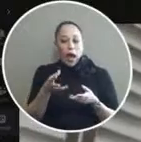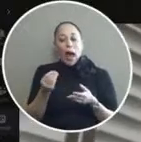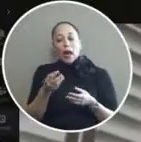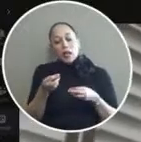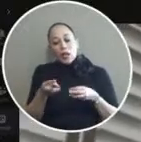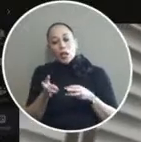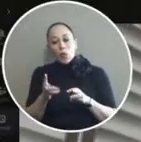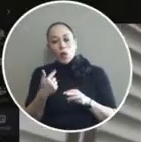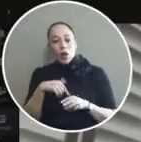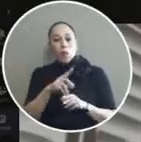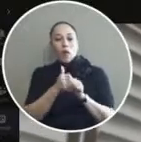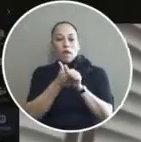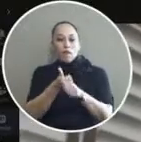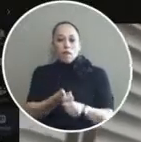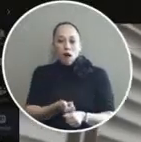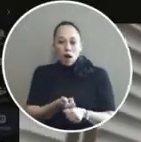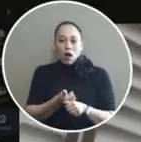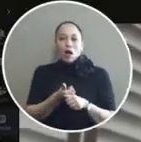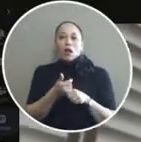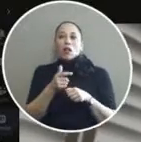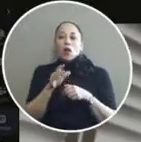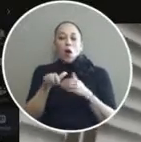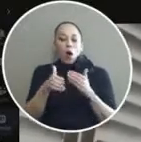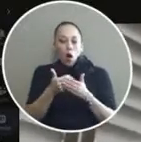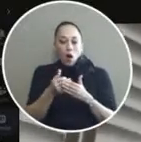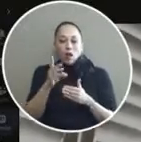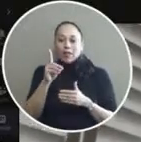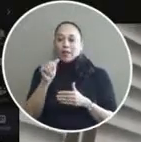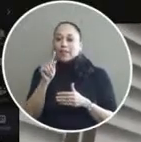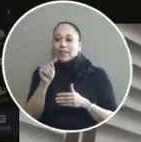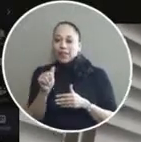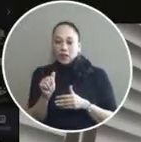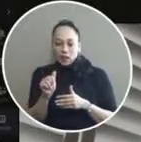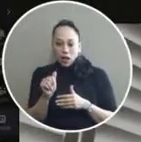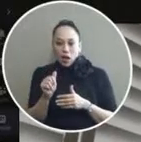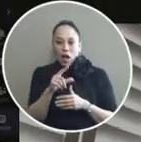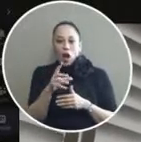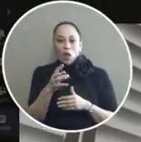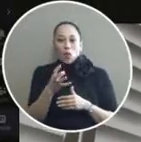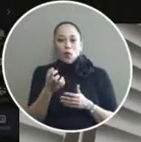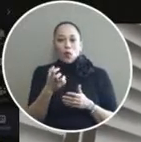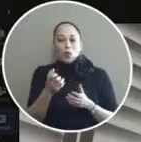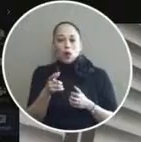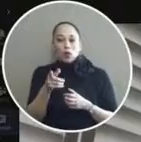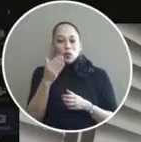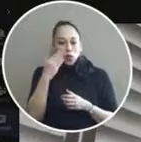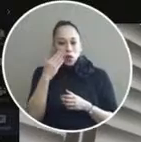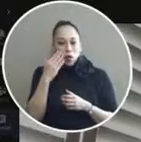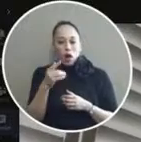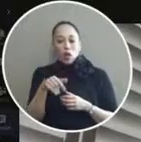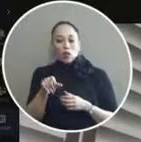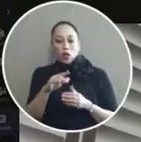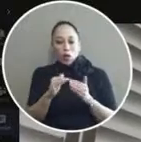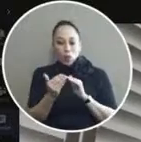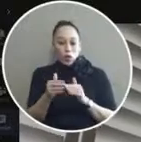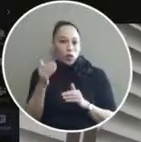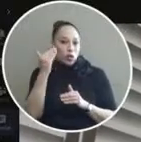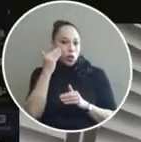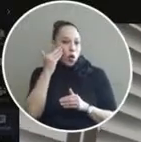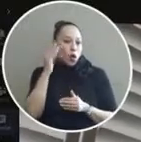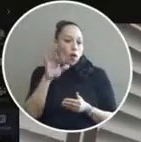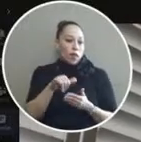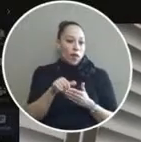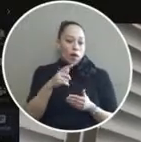that we follow the bouncing ball, we follow the data, we mean that. And I want you to hear that, and I want the community to hear that we